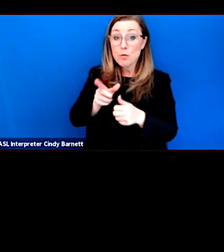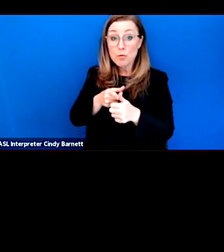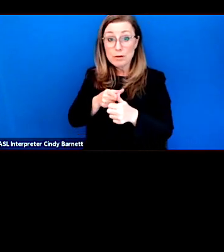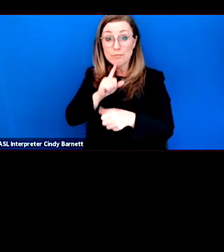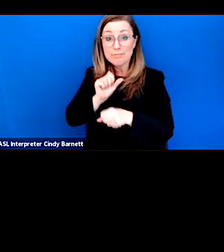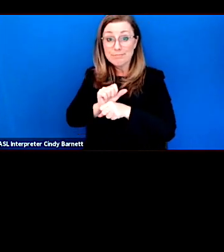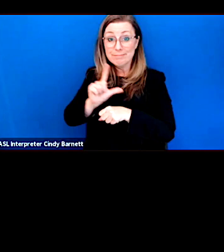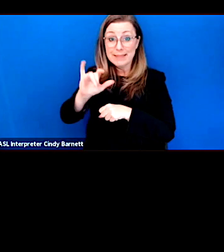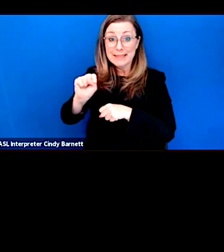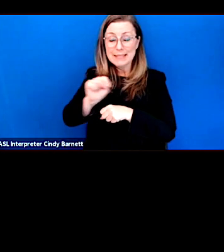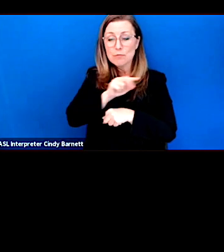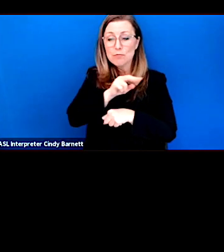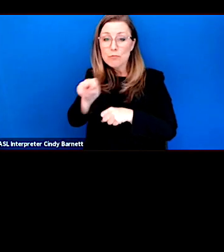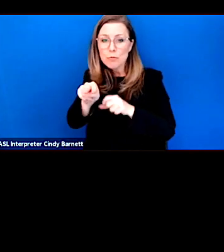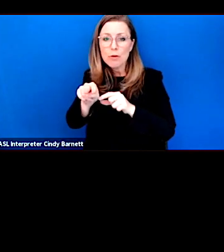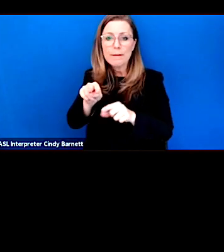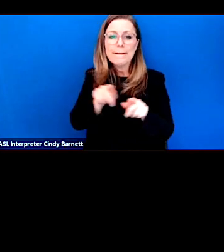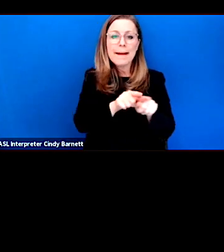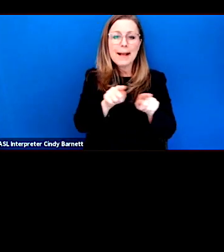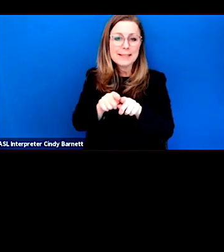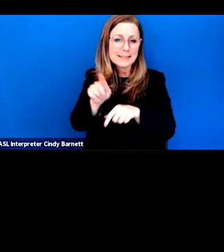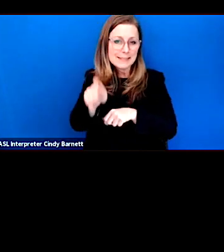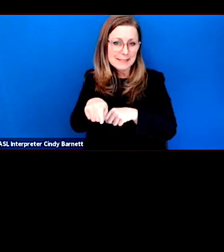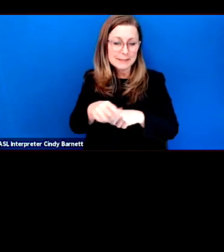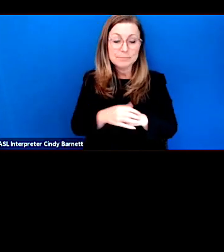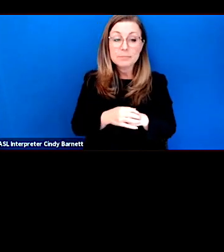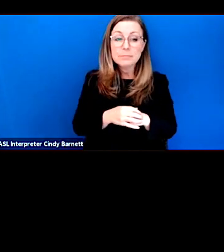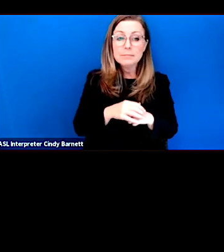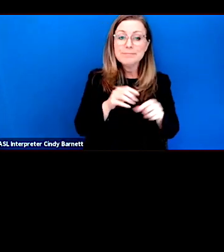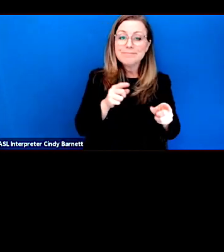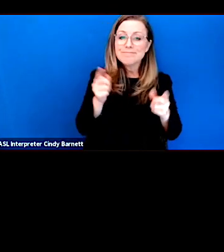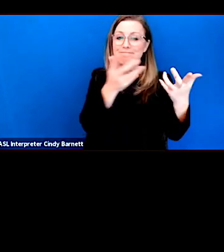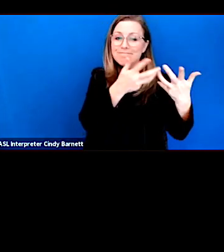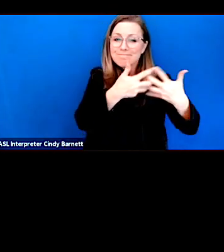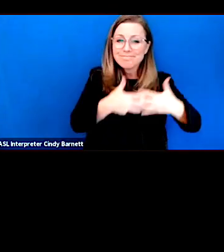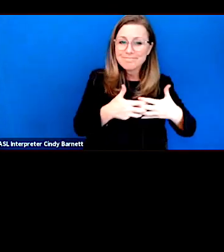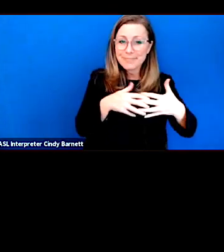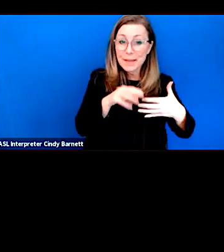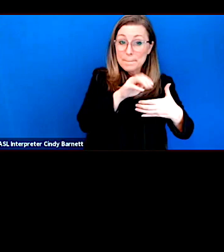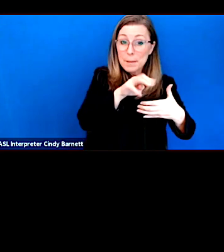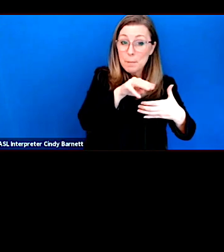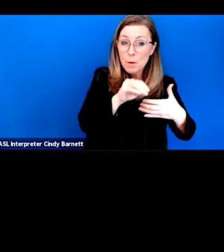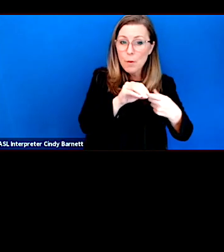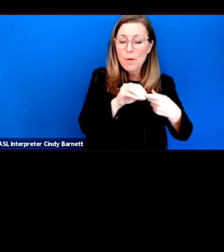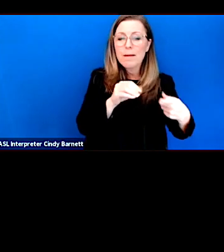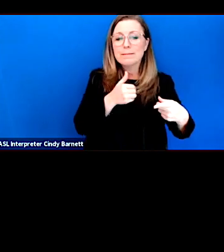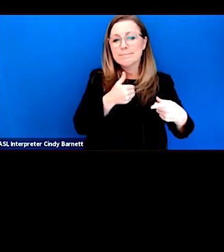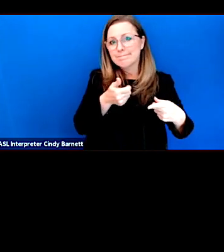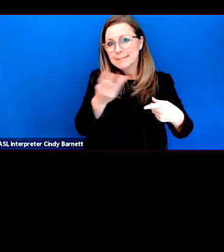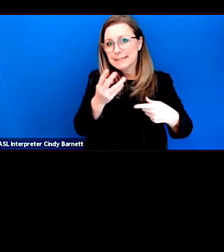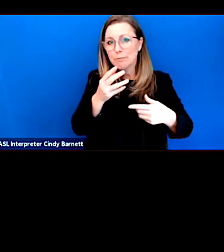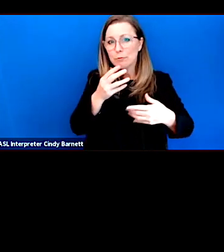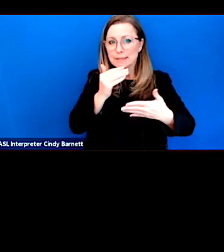There are several components to a synthesis memo. You always want to have a heading at the top that includes the date and